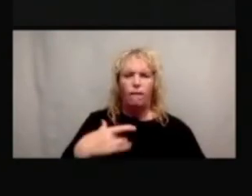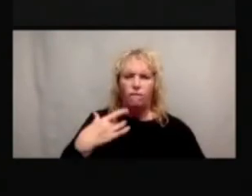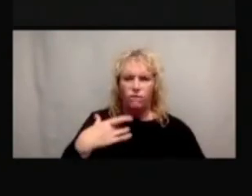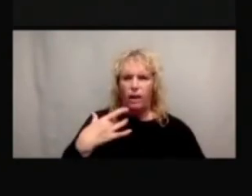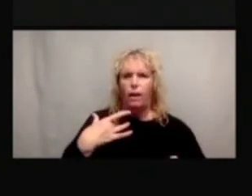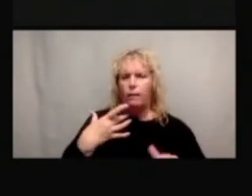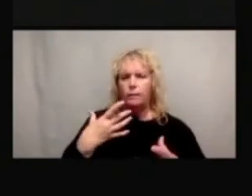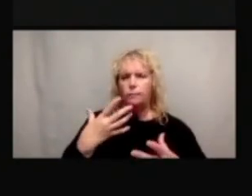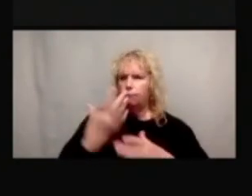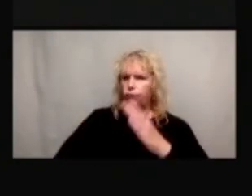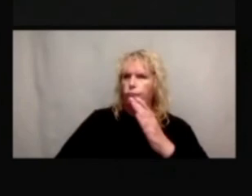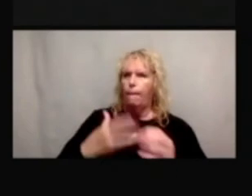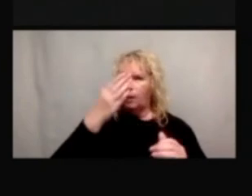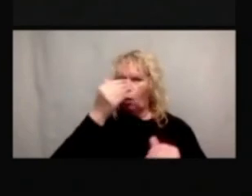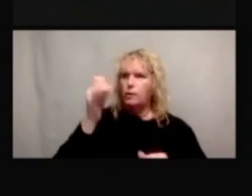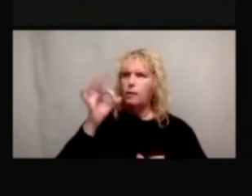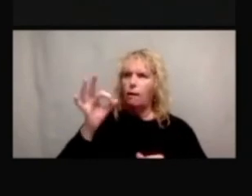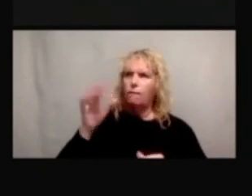technology?